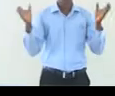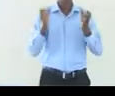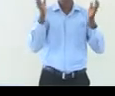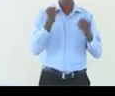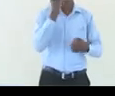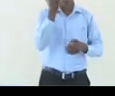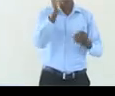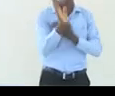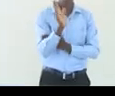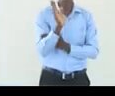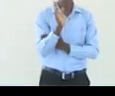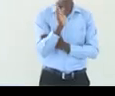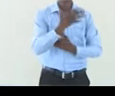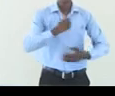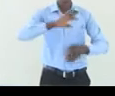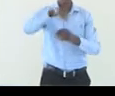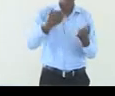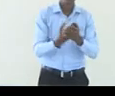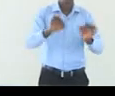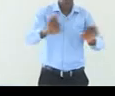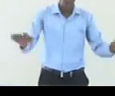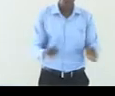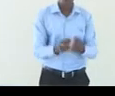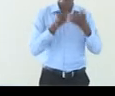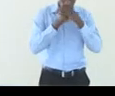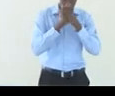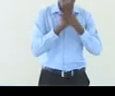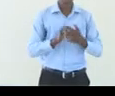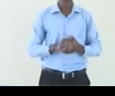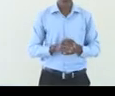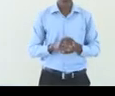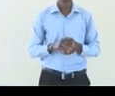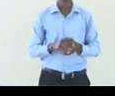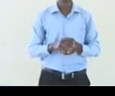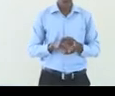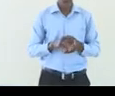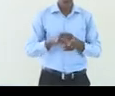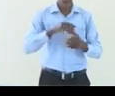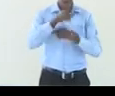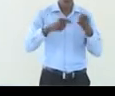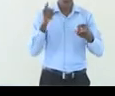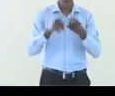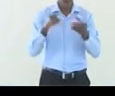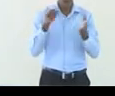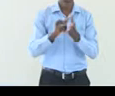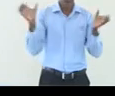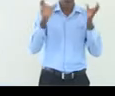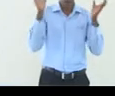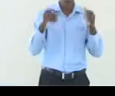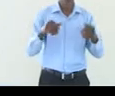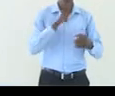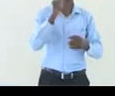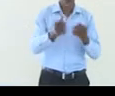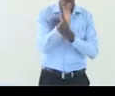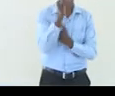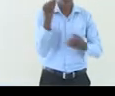celebrity. And all forms of worship goes towards their celebrity, not to the